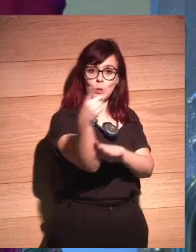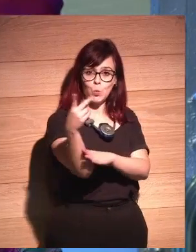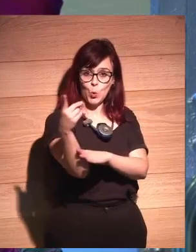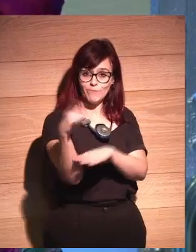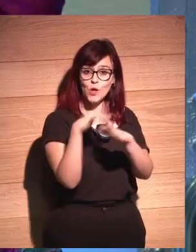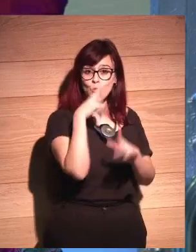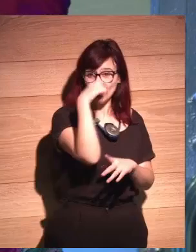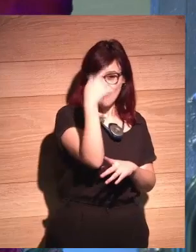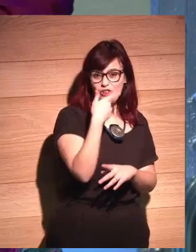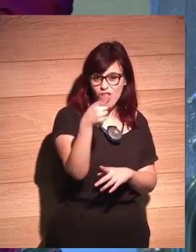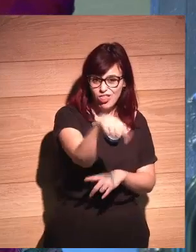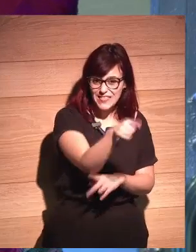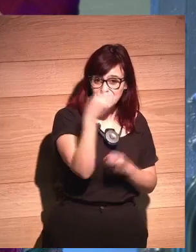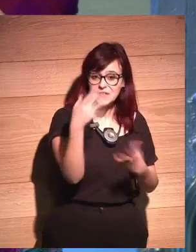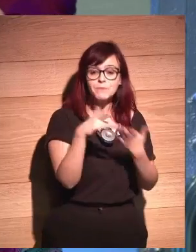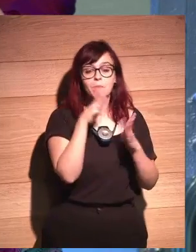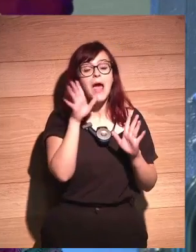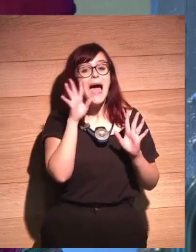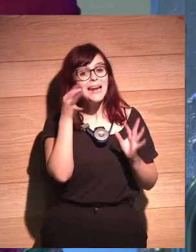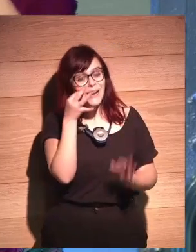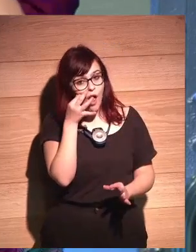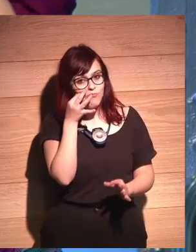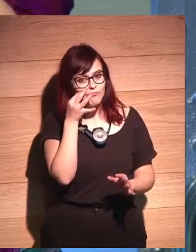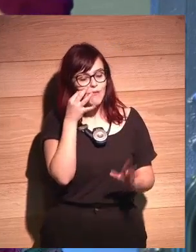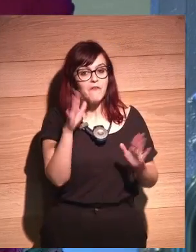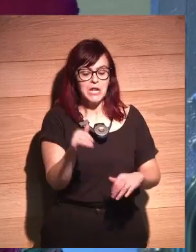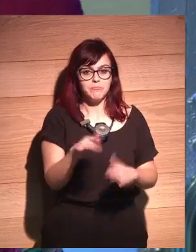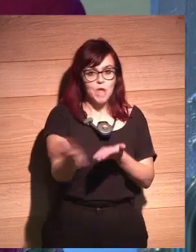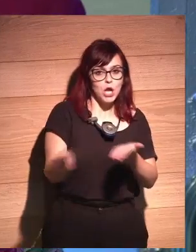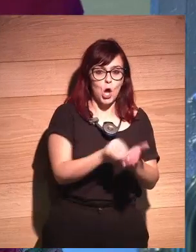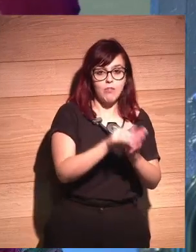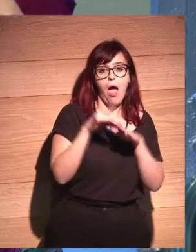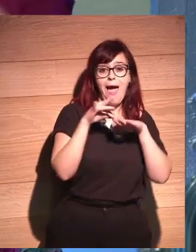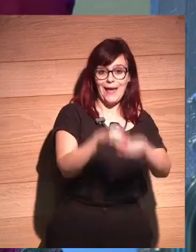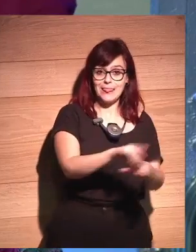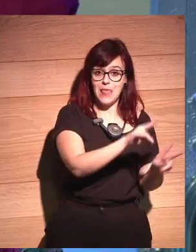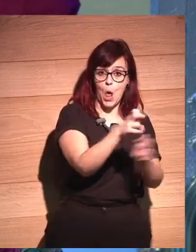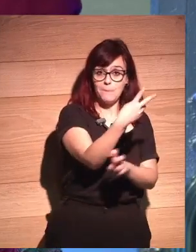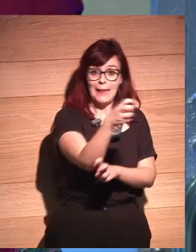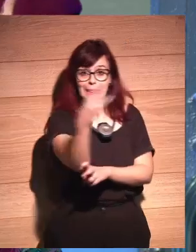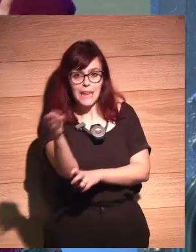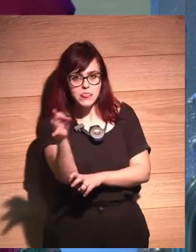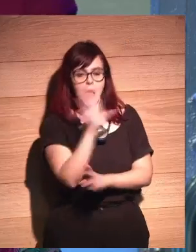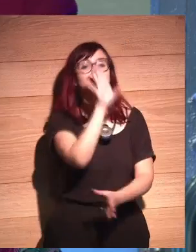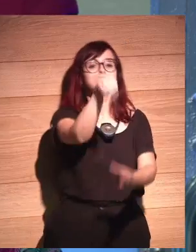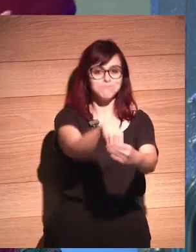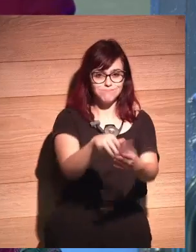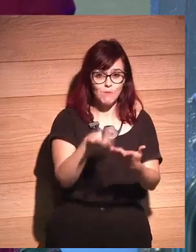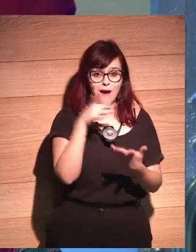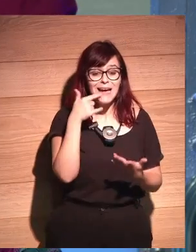worked in the Agenda 2021 regarding culture. You've probably heard about this. And